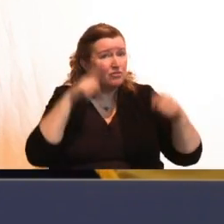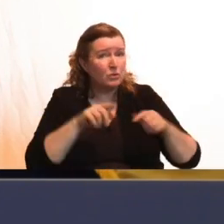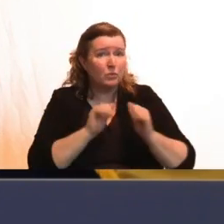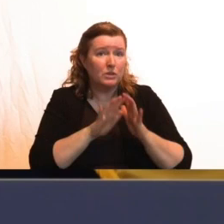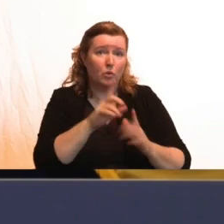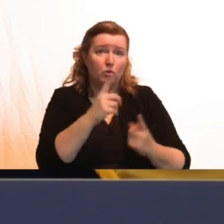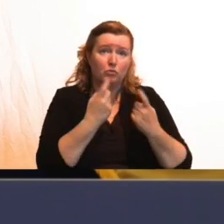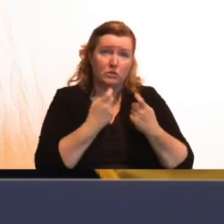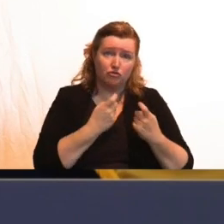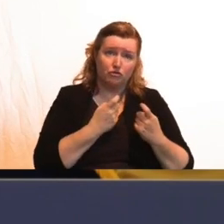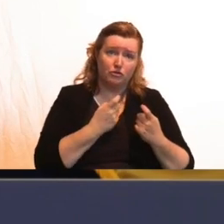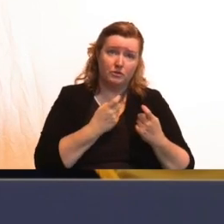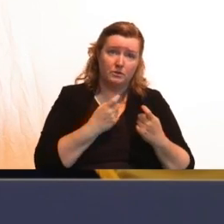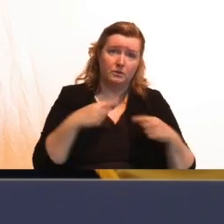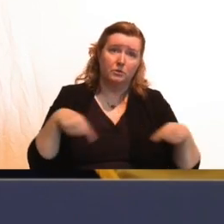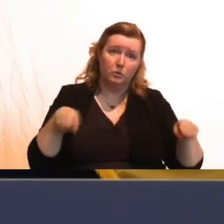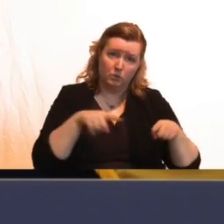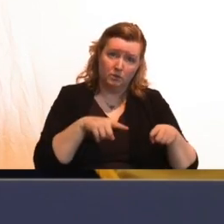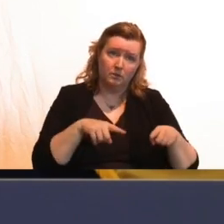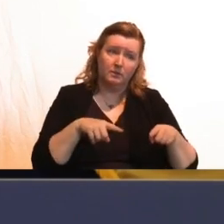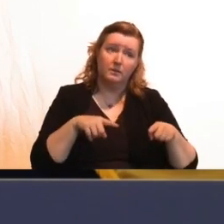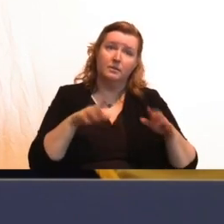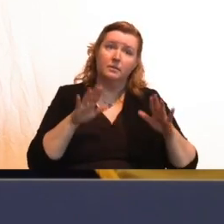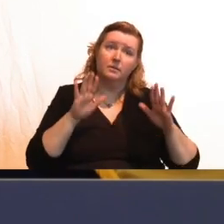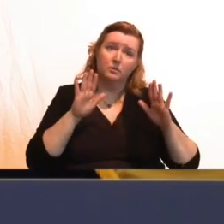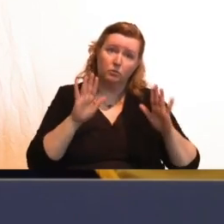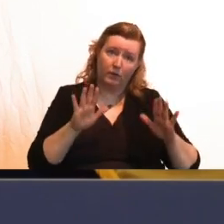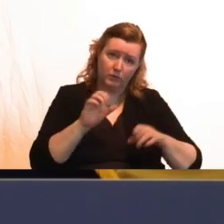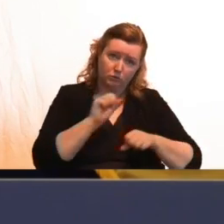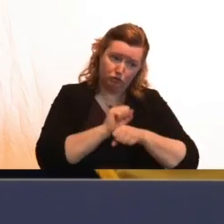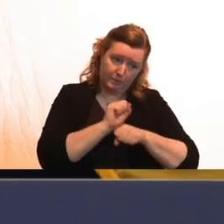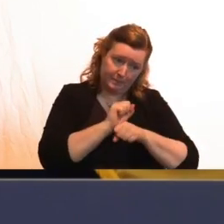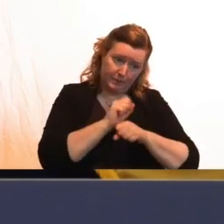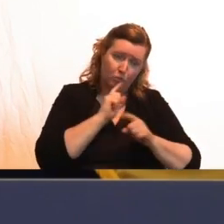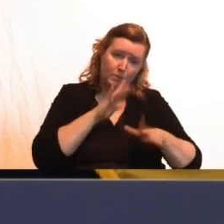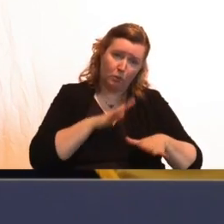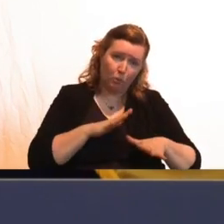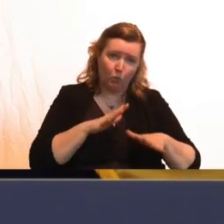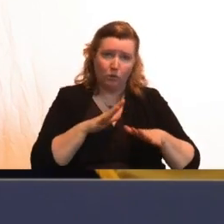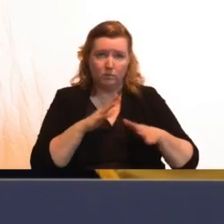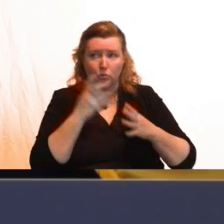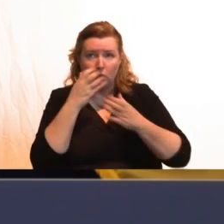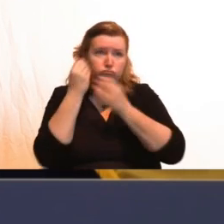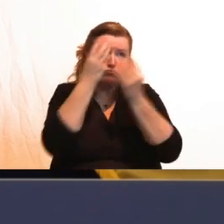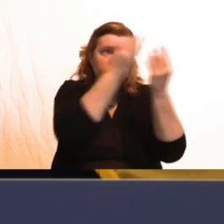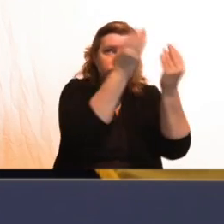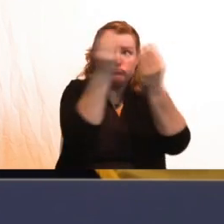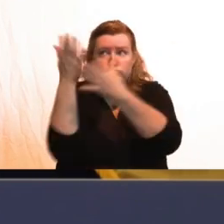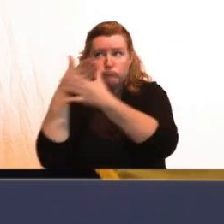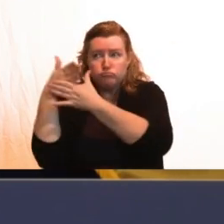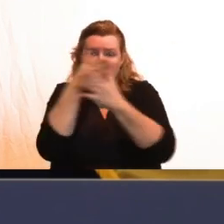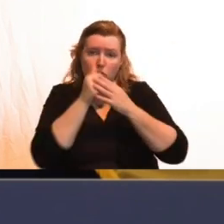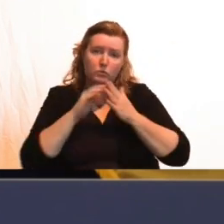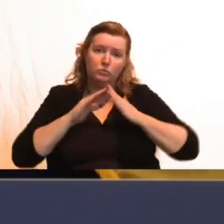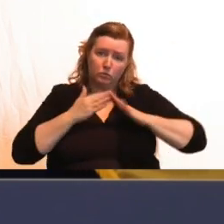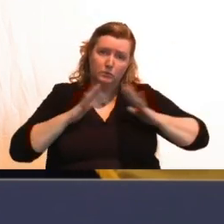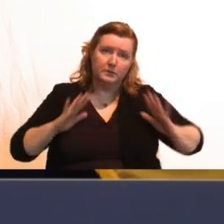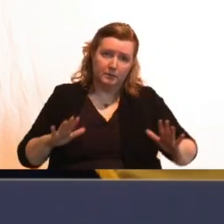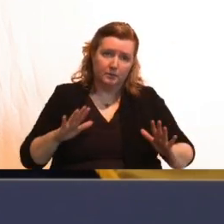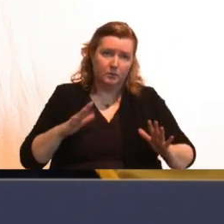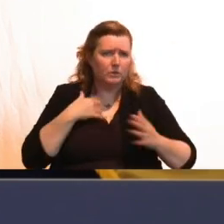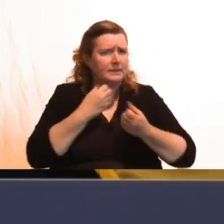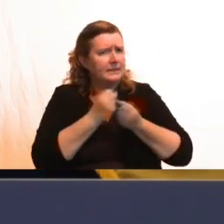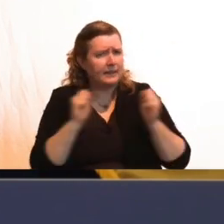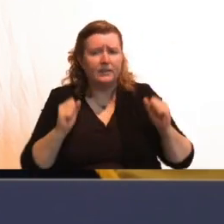story out, and that's probably saved a lot of lives as a result of that. So let's start with Daniel. You're up. Good afternoon, Governor. Good